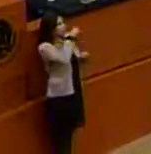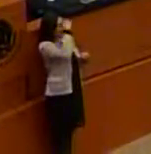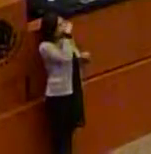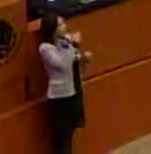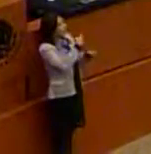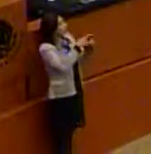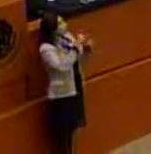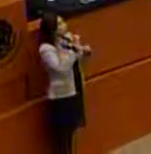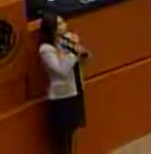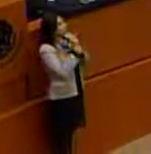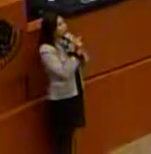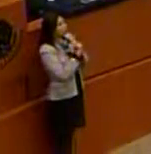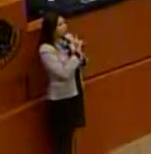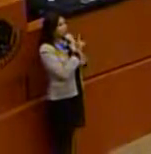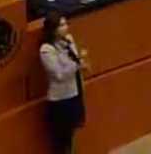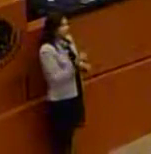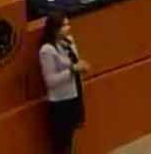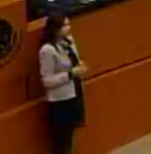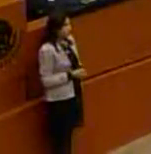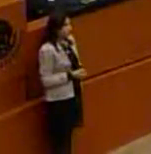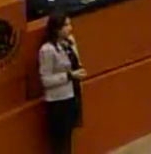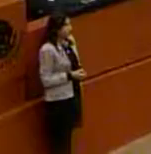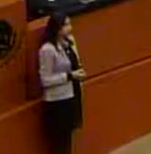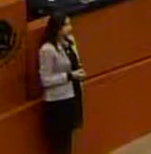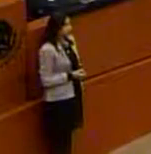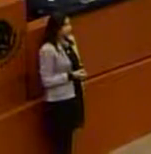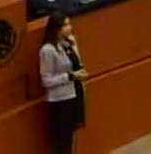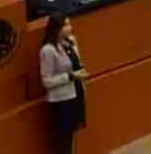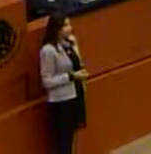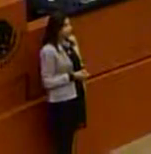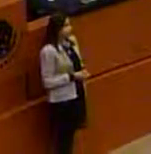are equally well off as Switzerland is.